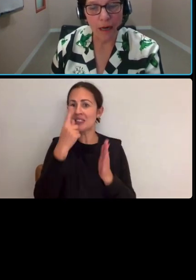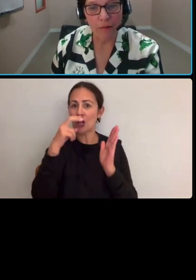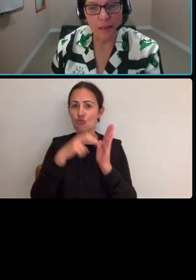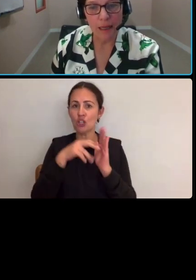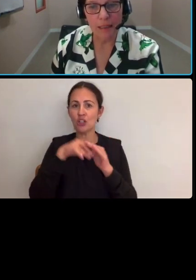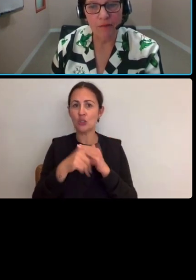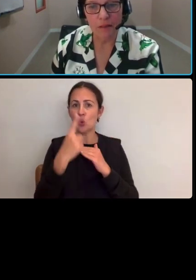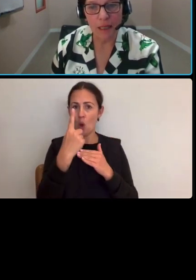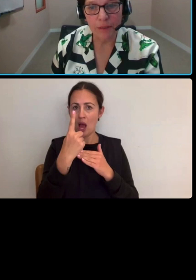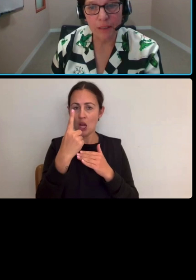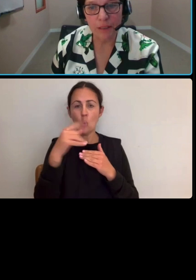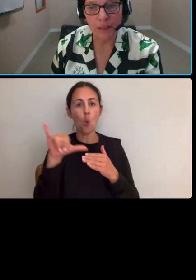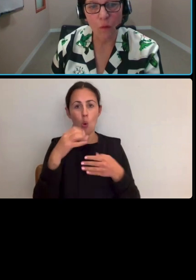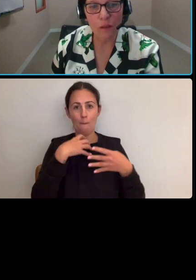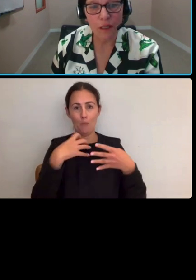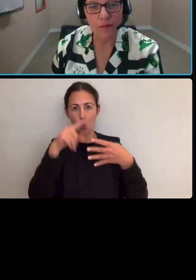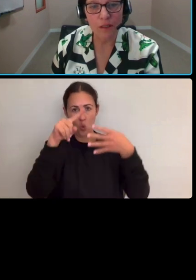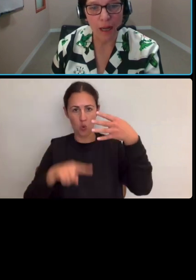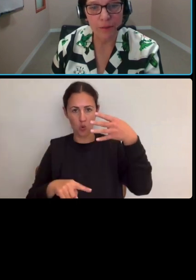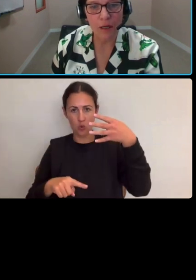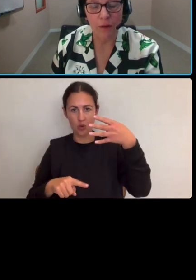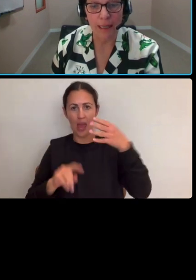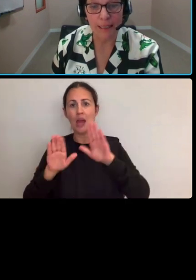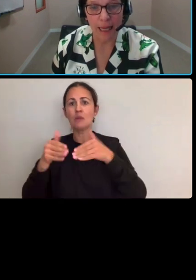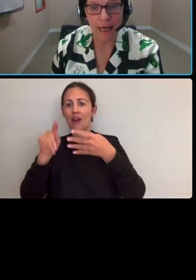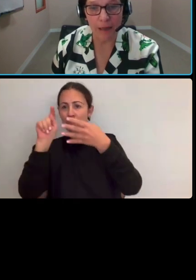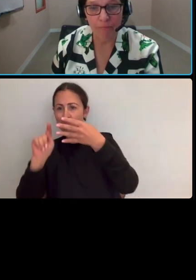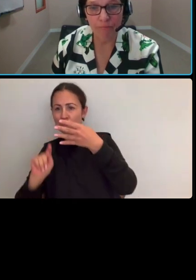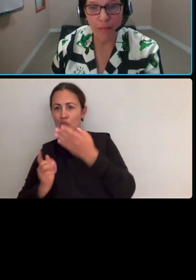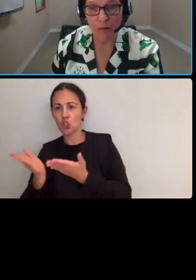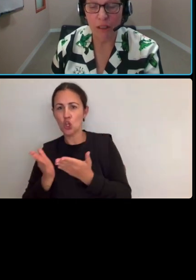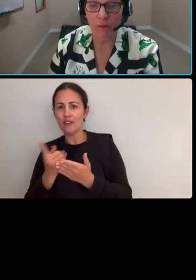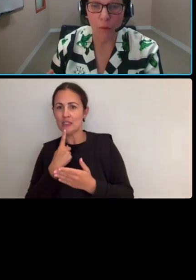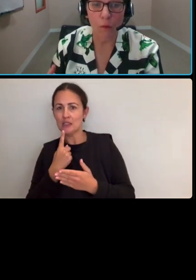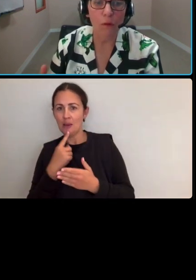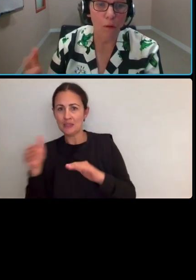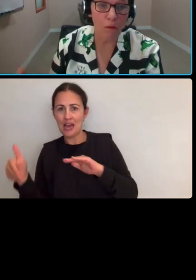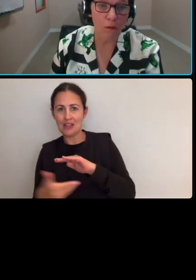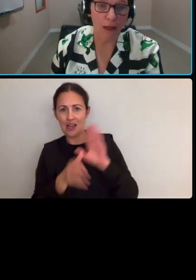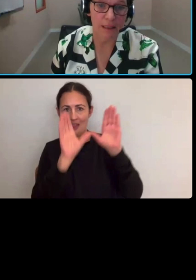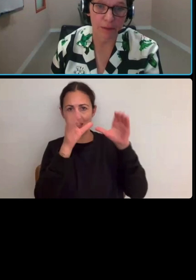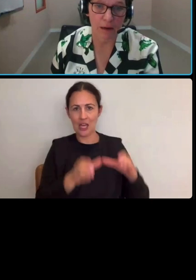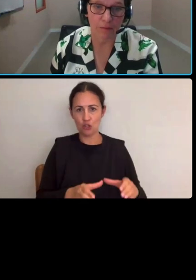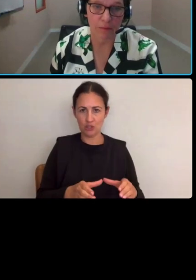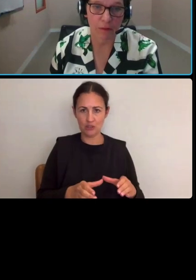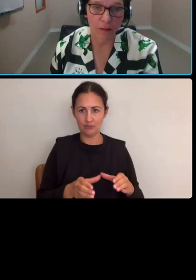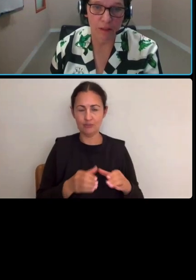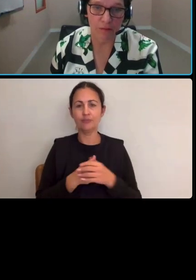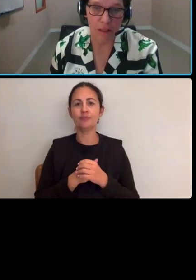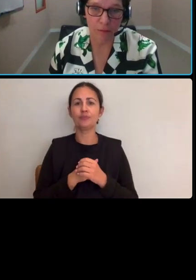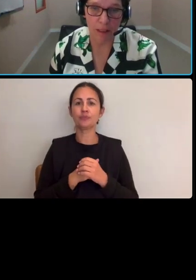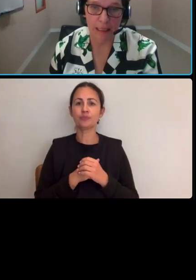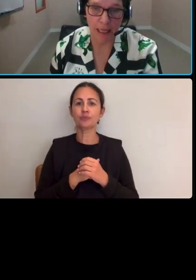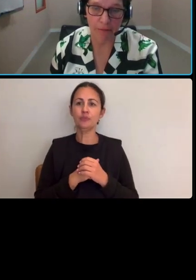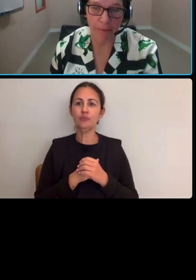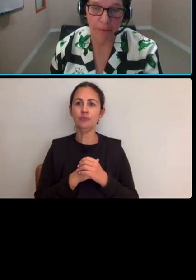more categories and deliver a subset of all the service types within each category. Deliver all or a subset of the